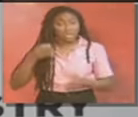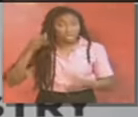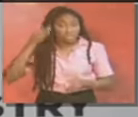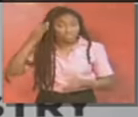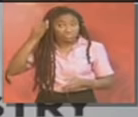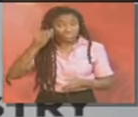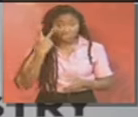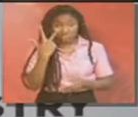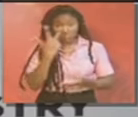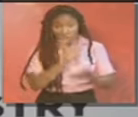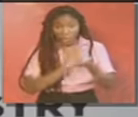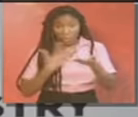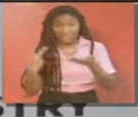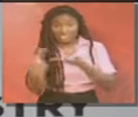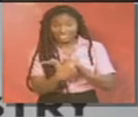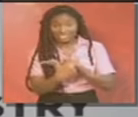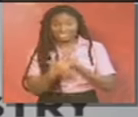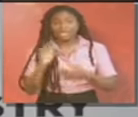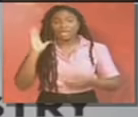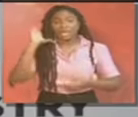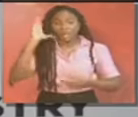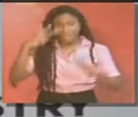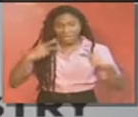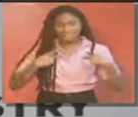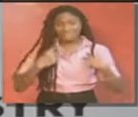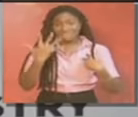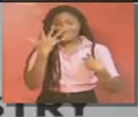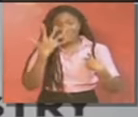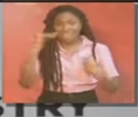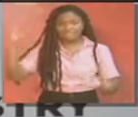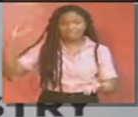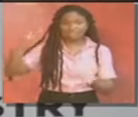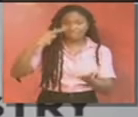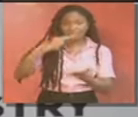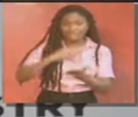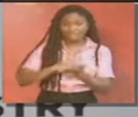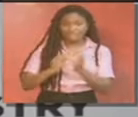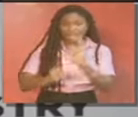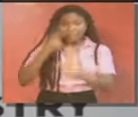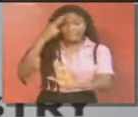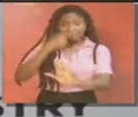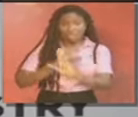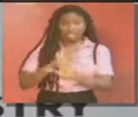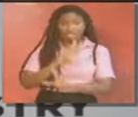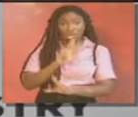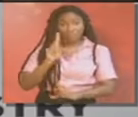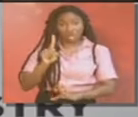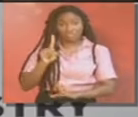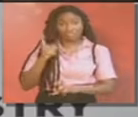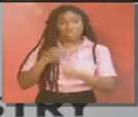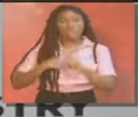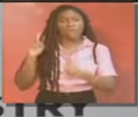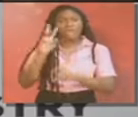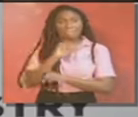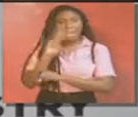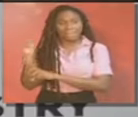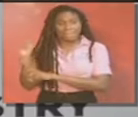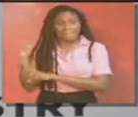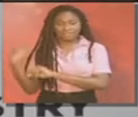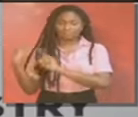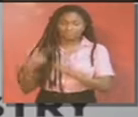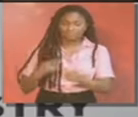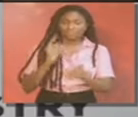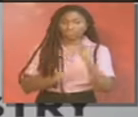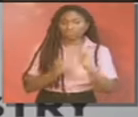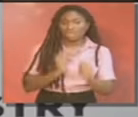repatriation exercises that are scheduled. On March 31st, there's a repatriation exercise from Miami to Trinidad and Tobago,